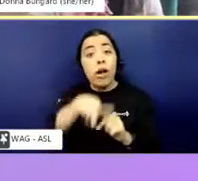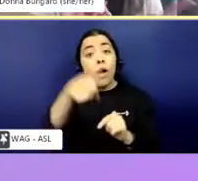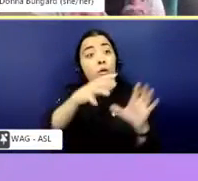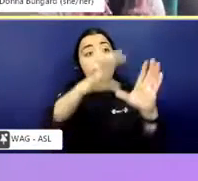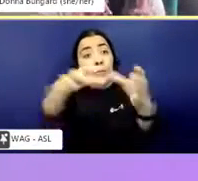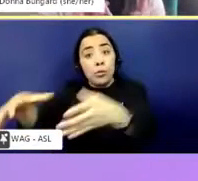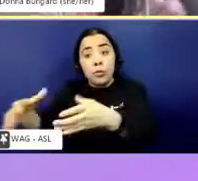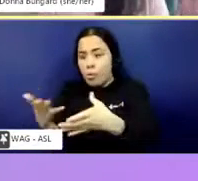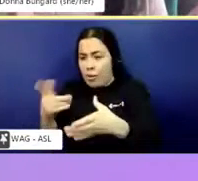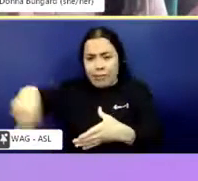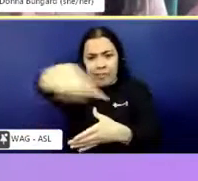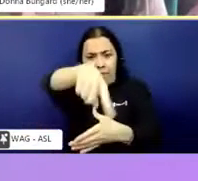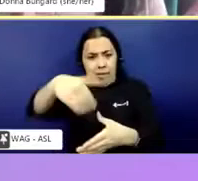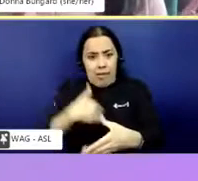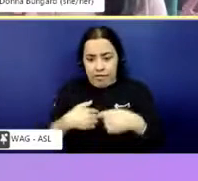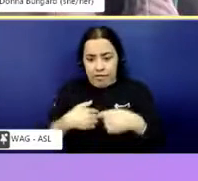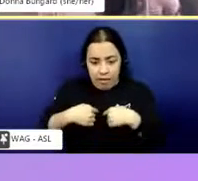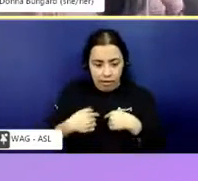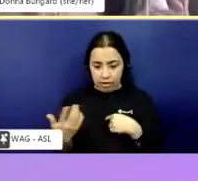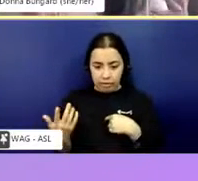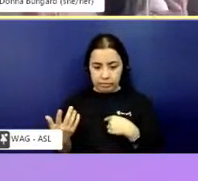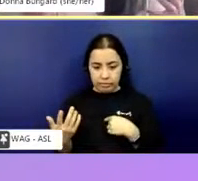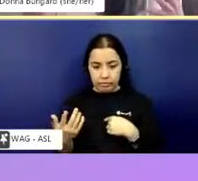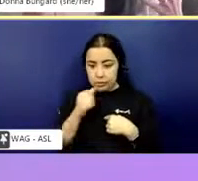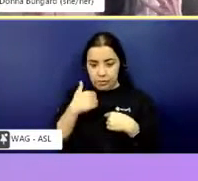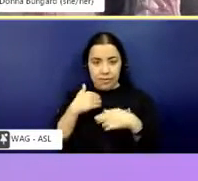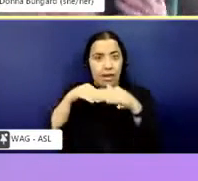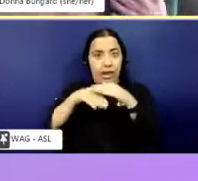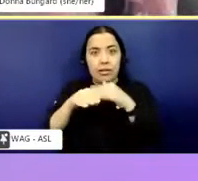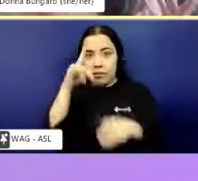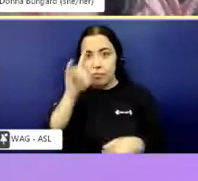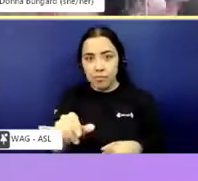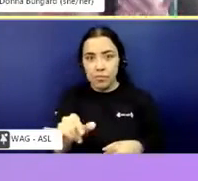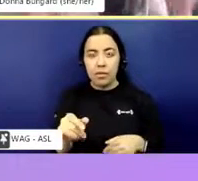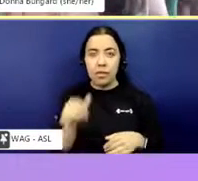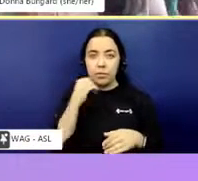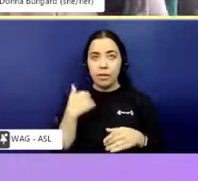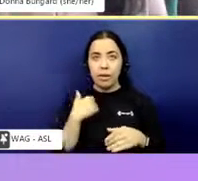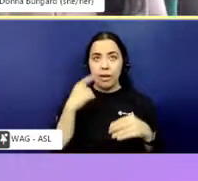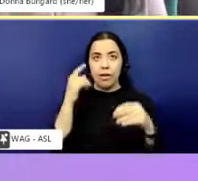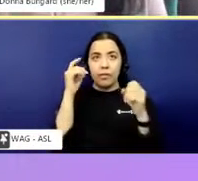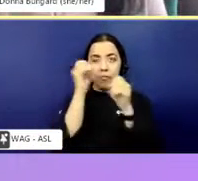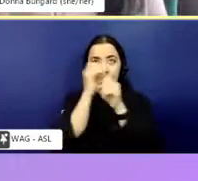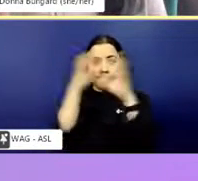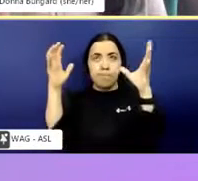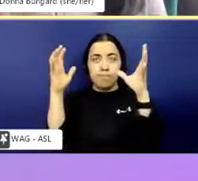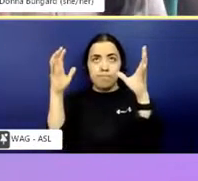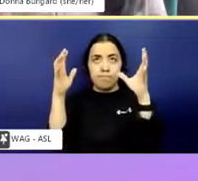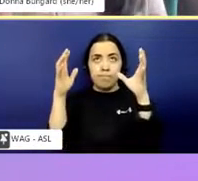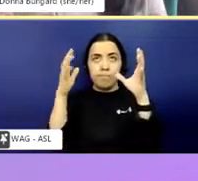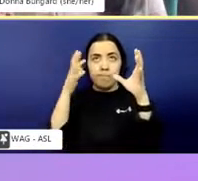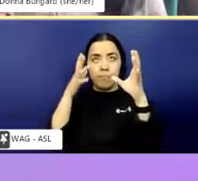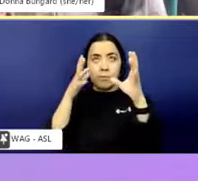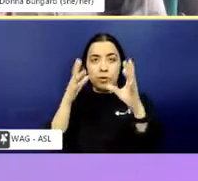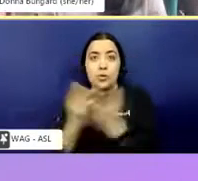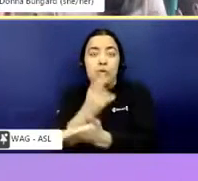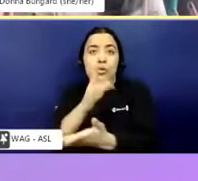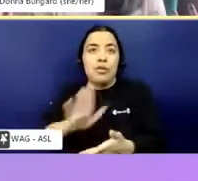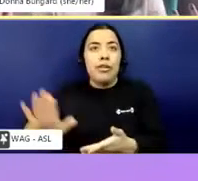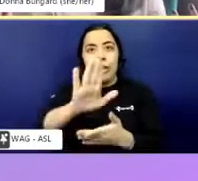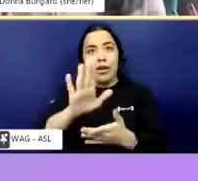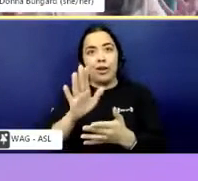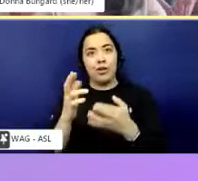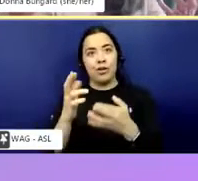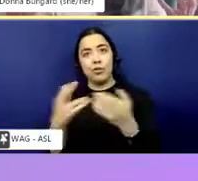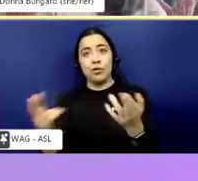have that you just don't have, access to or vision into their existence?